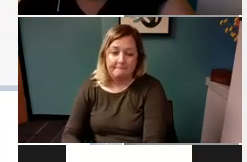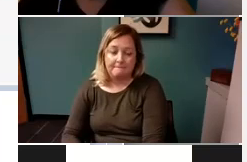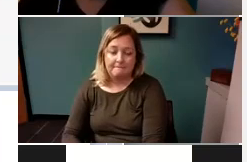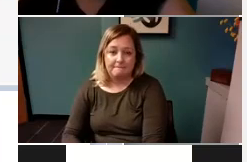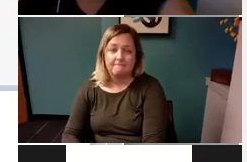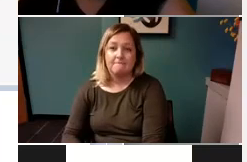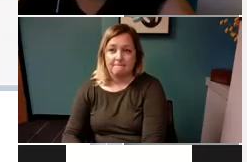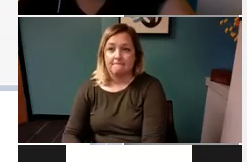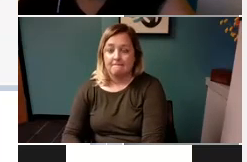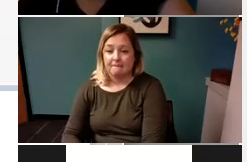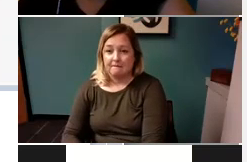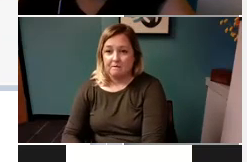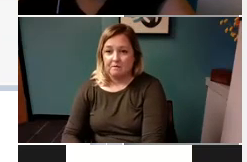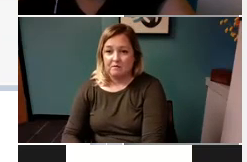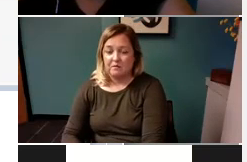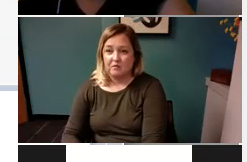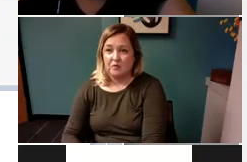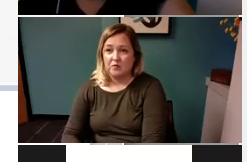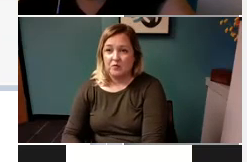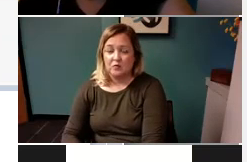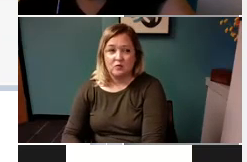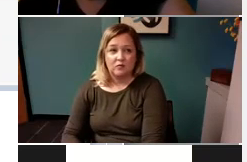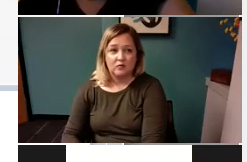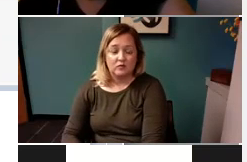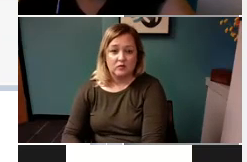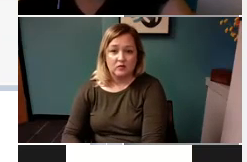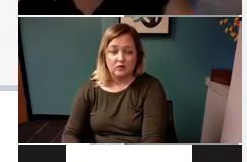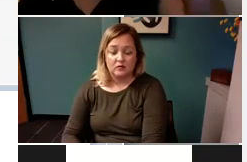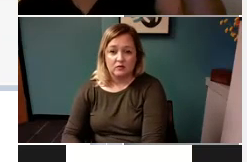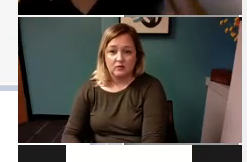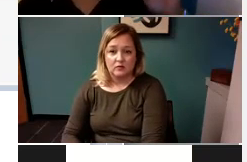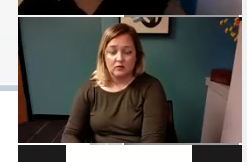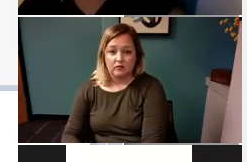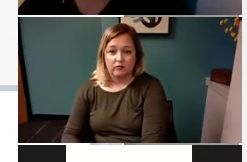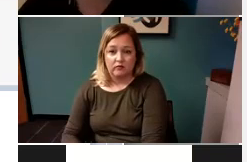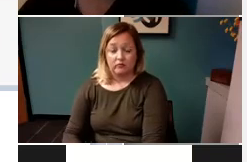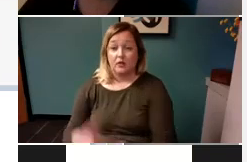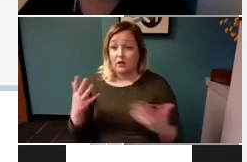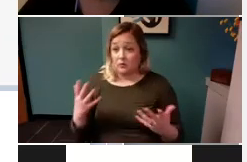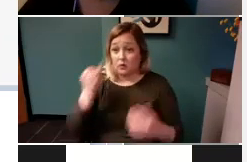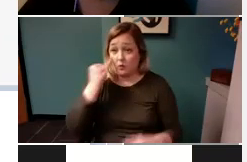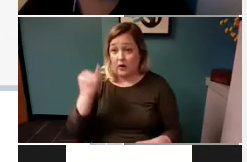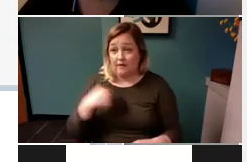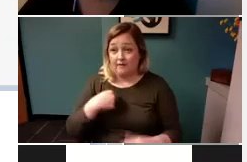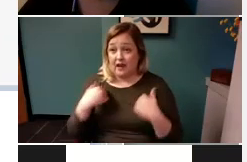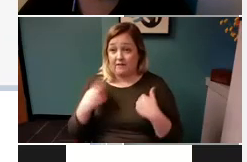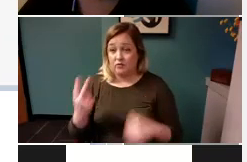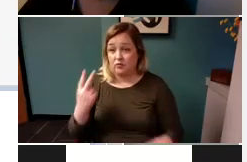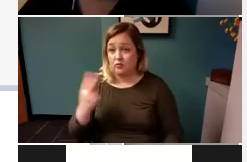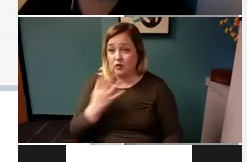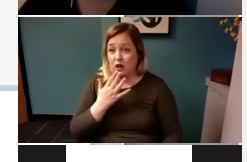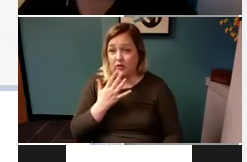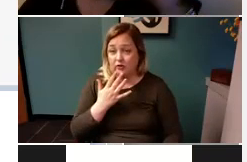Okay, so let's say that I have 2 countries, right?